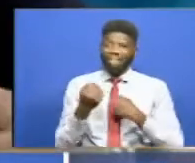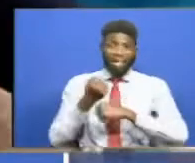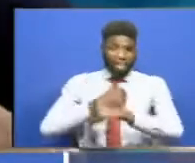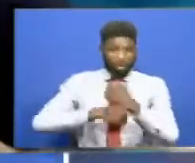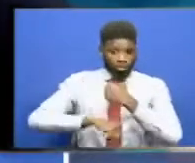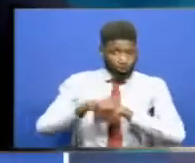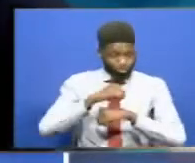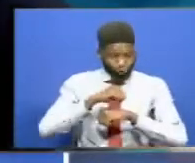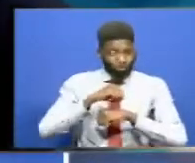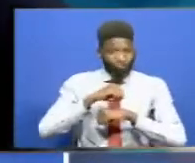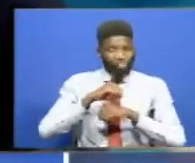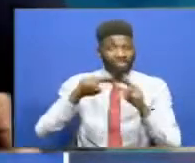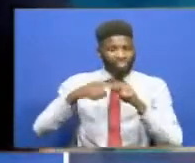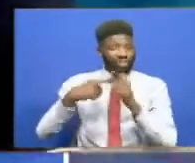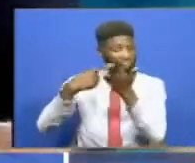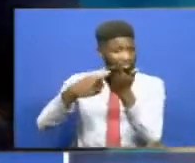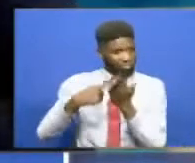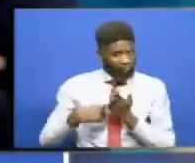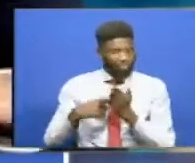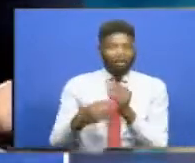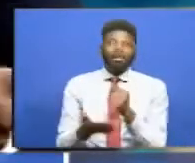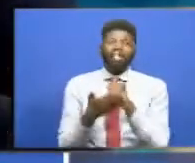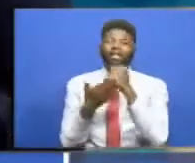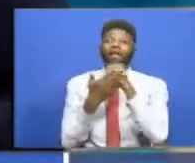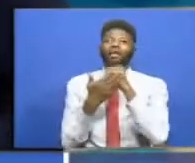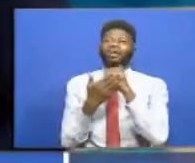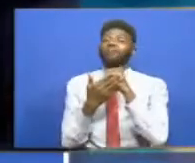conversation that unites the country, as opposed to